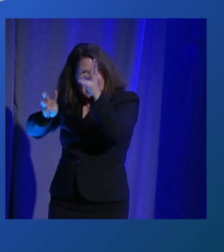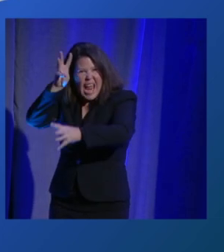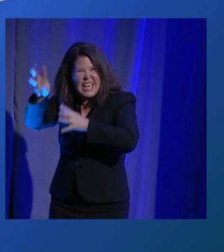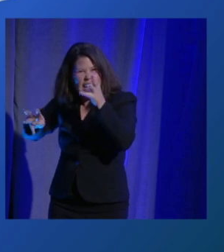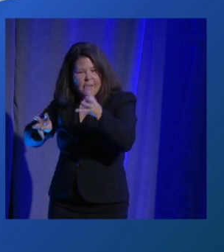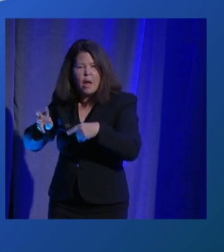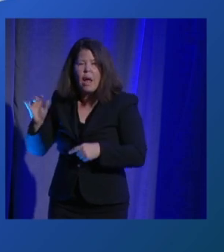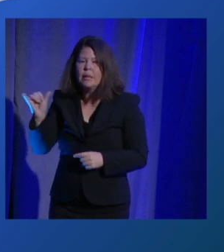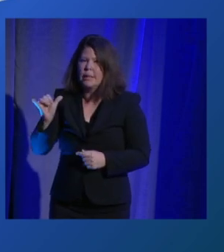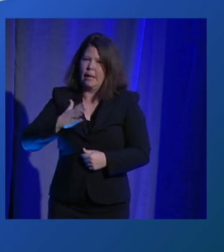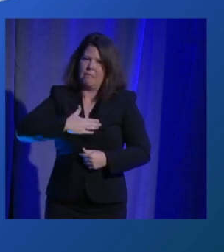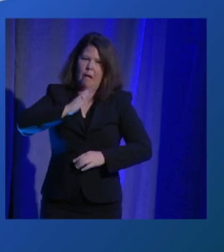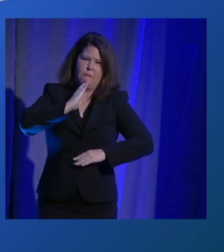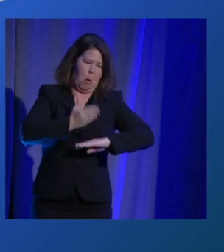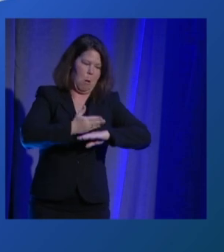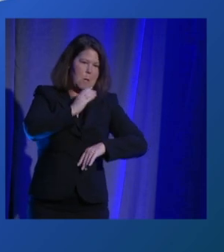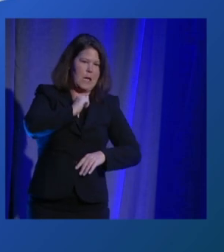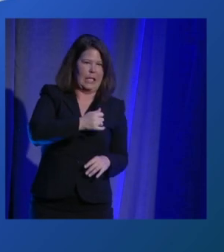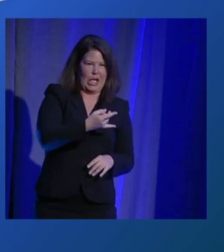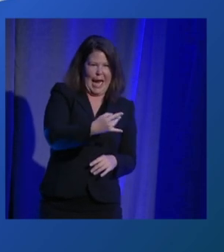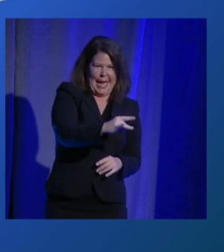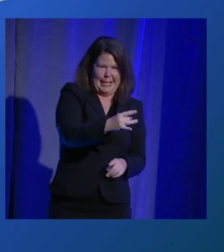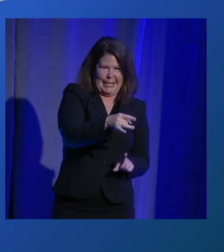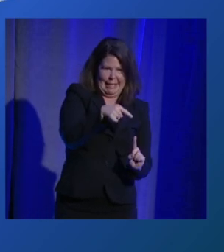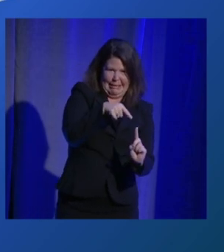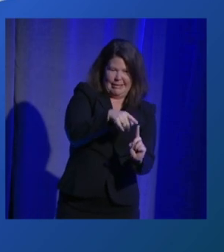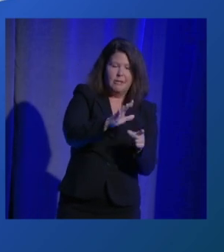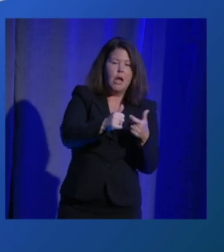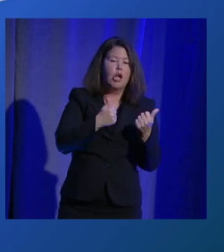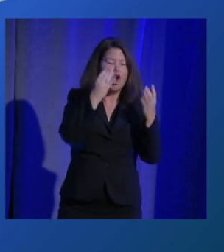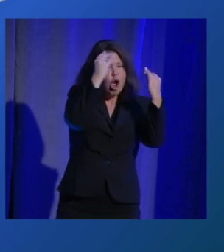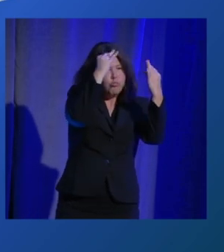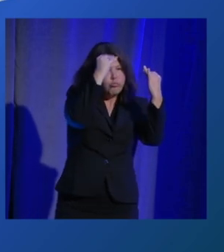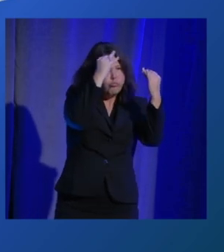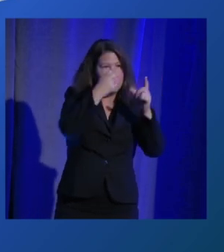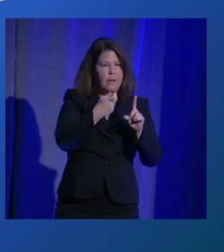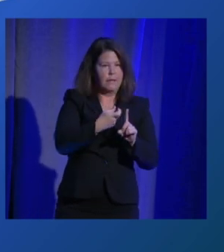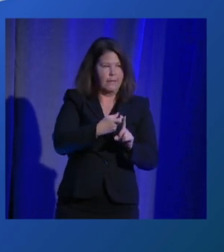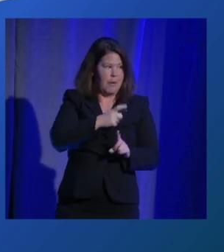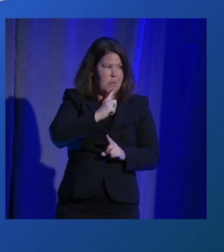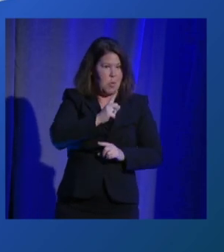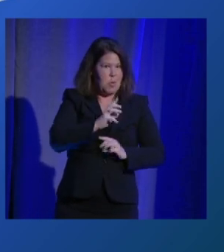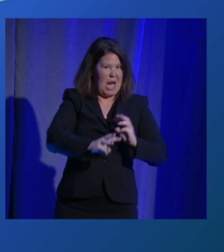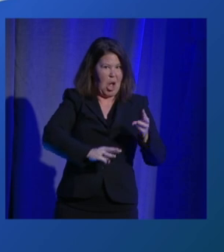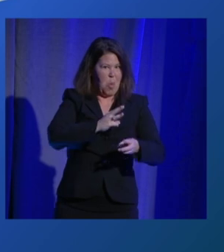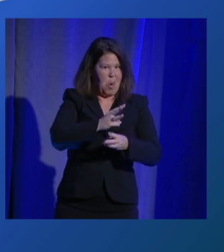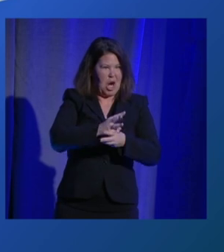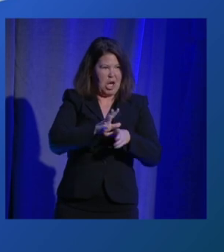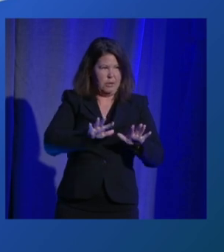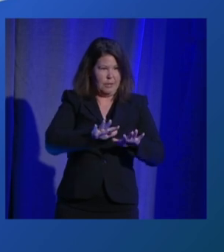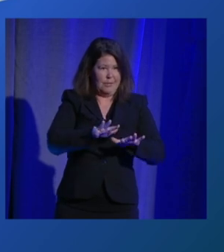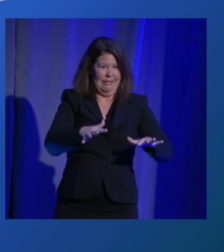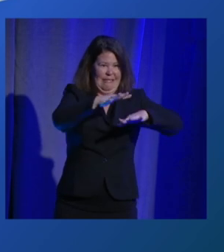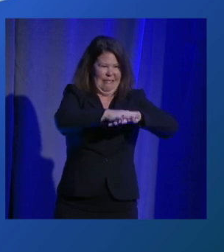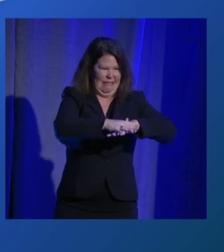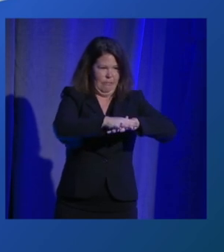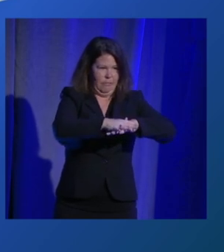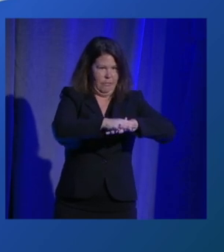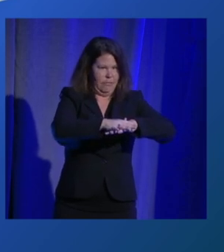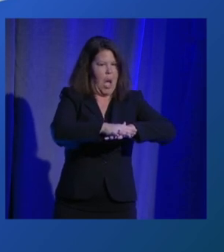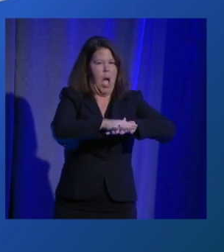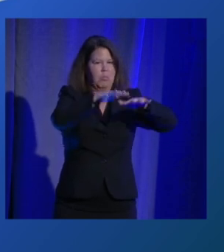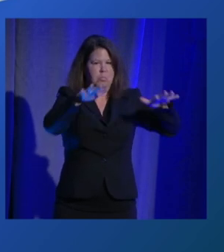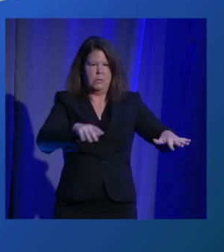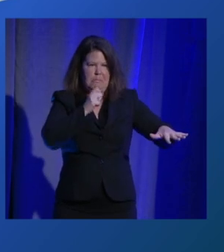18-year-old daughter sometimes she doesn't distinguish what she's thinking from reality she Blends those two things together it's kind of like